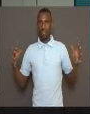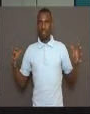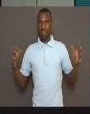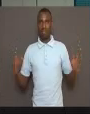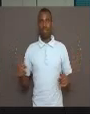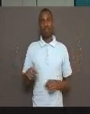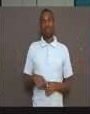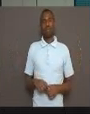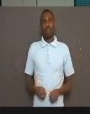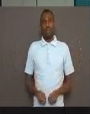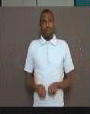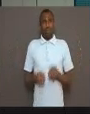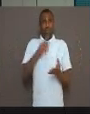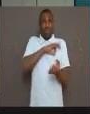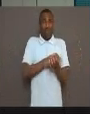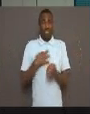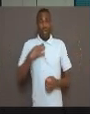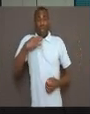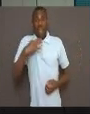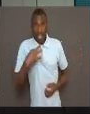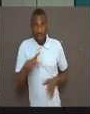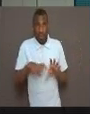If too much force is applied,